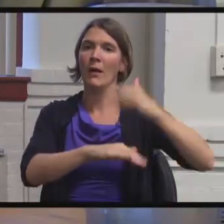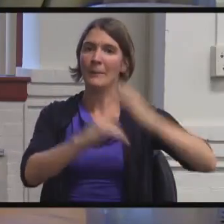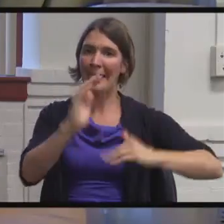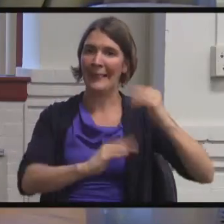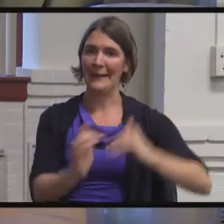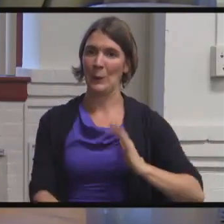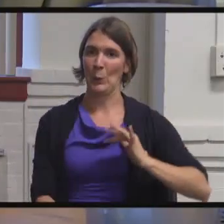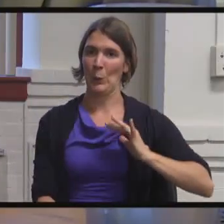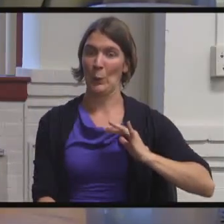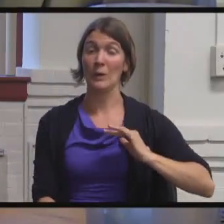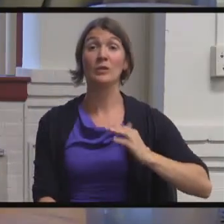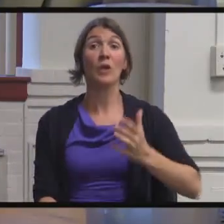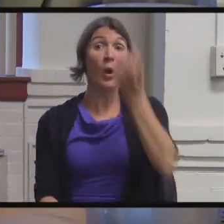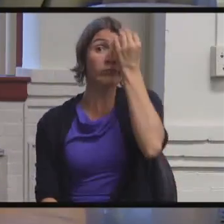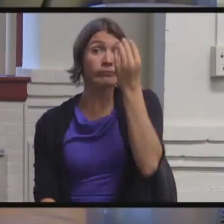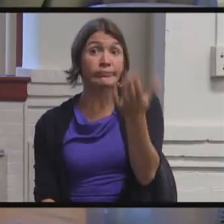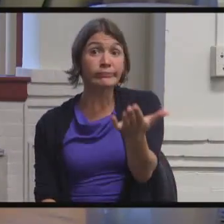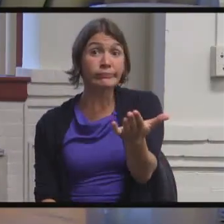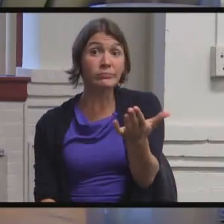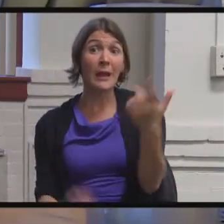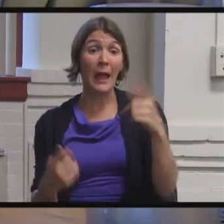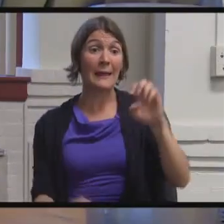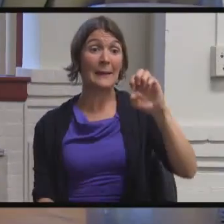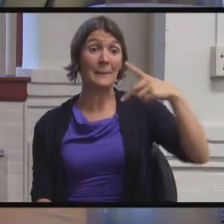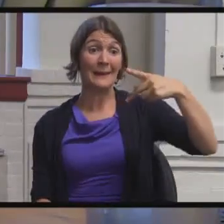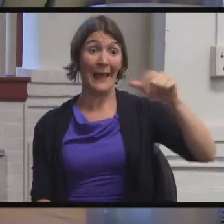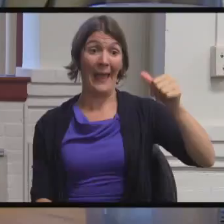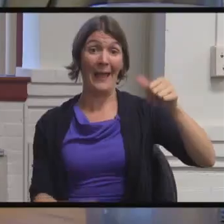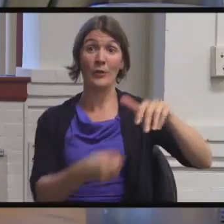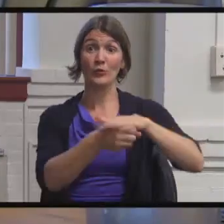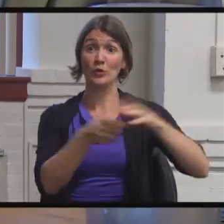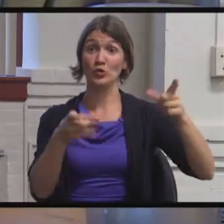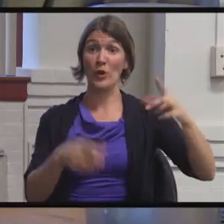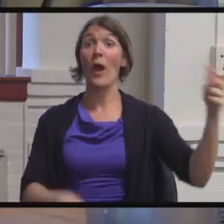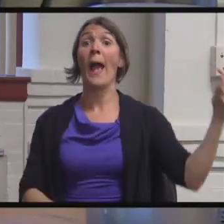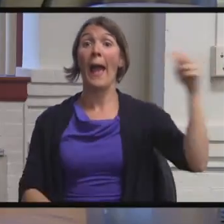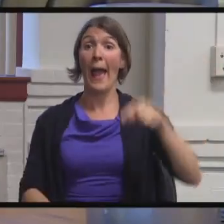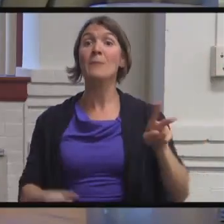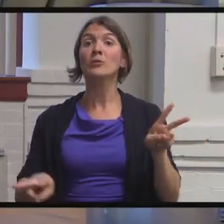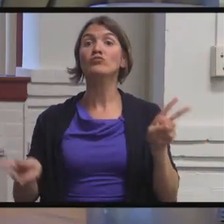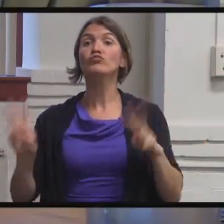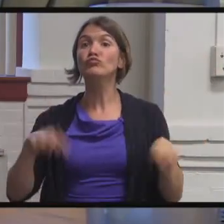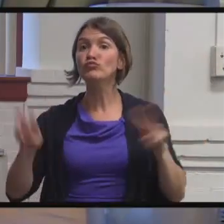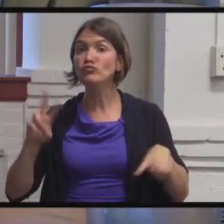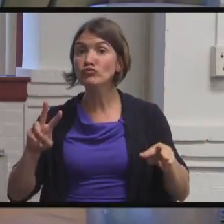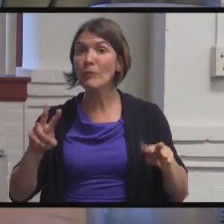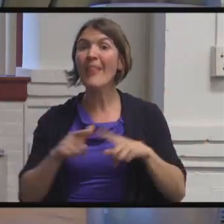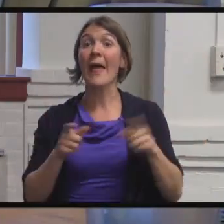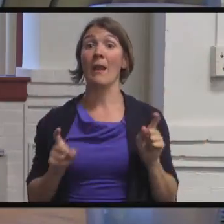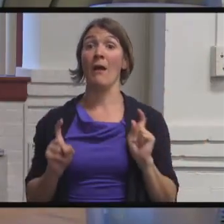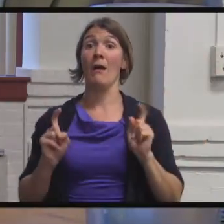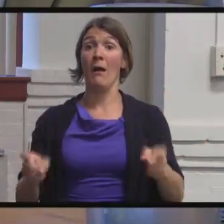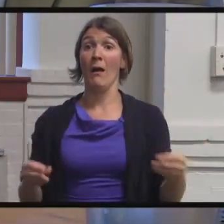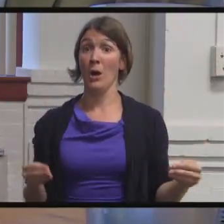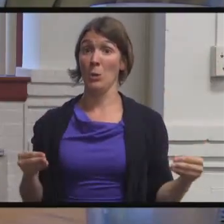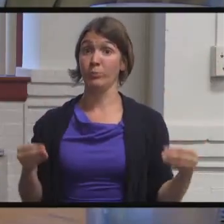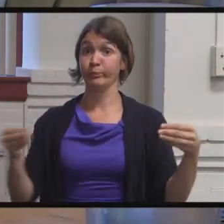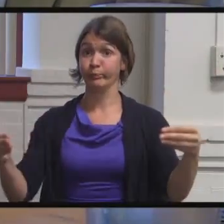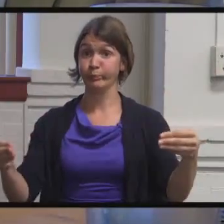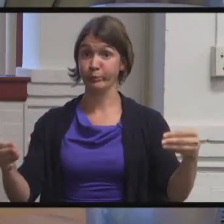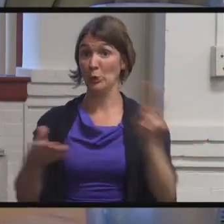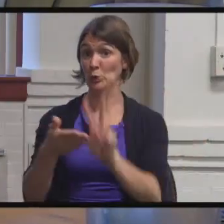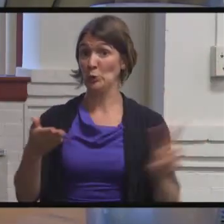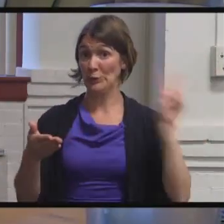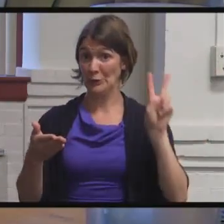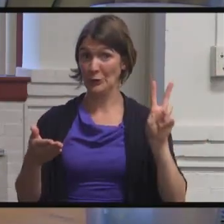just want to note that when the EPA regional director was here to make their ceremonial presentation of that check a few weeks back,